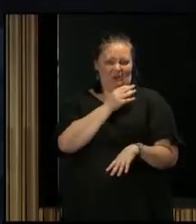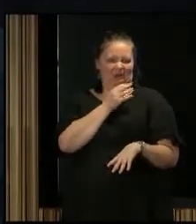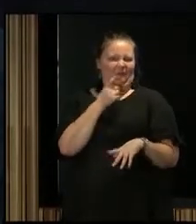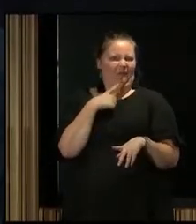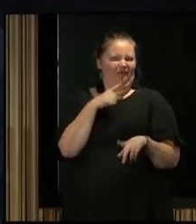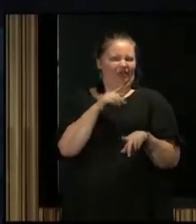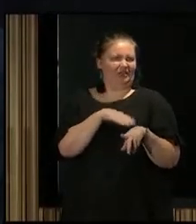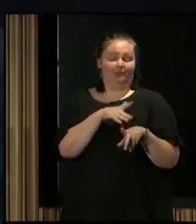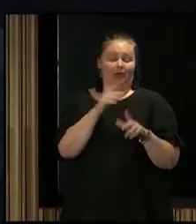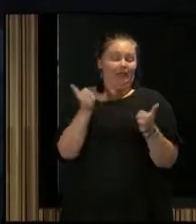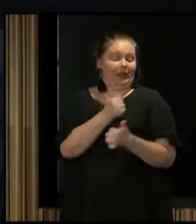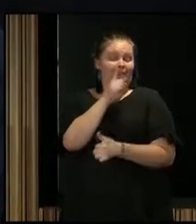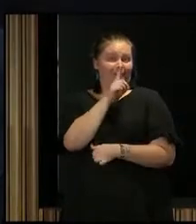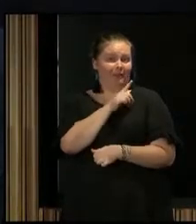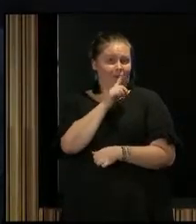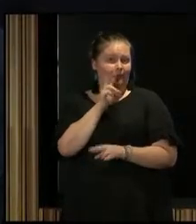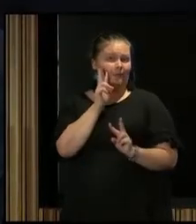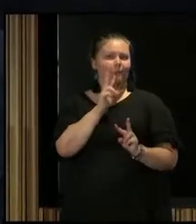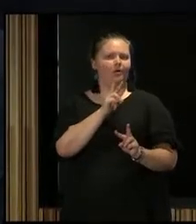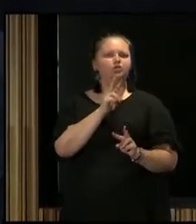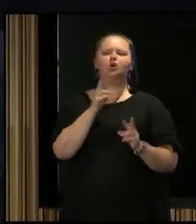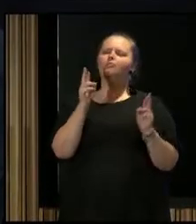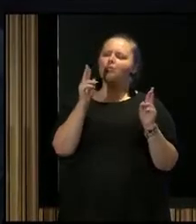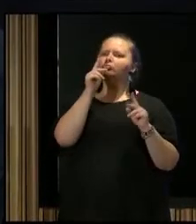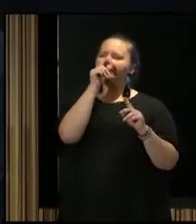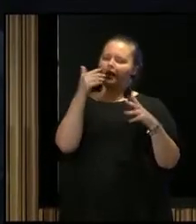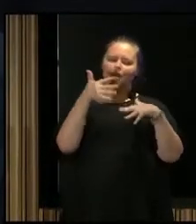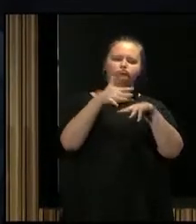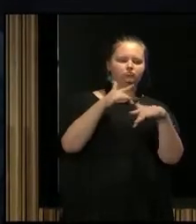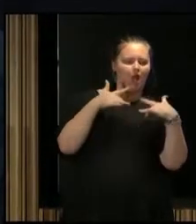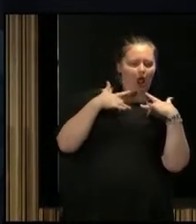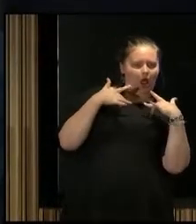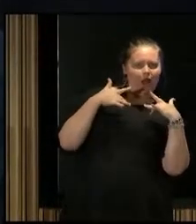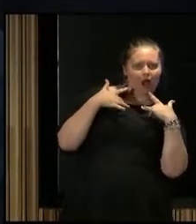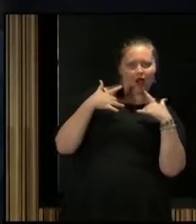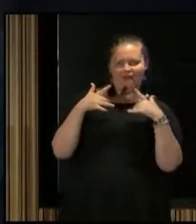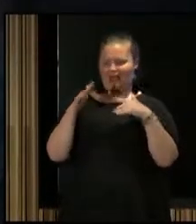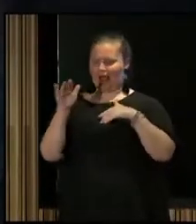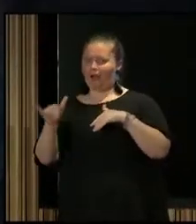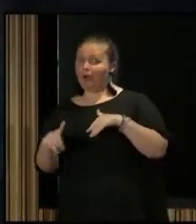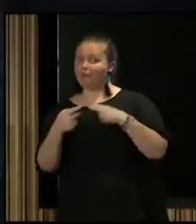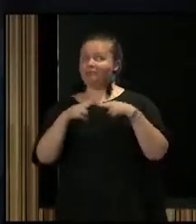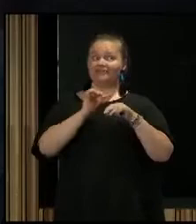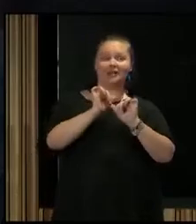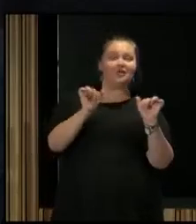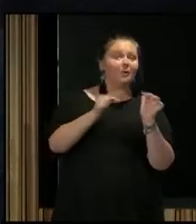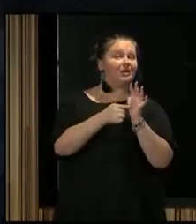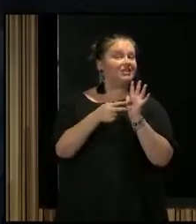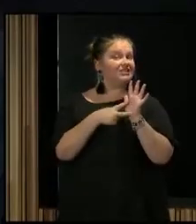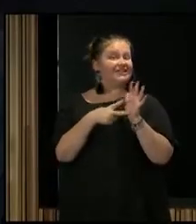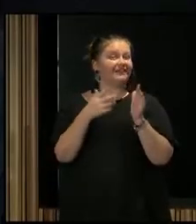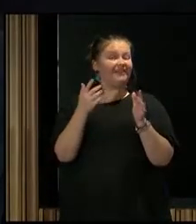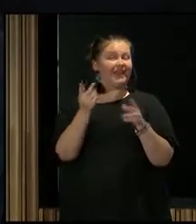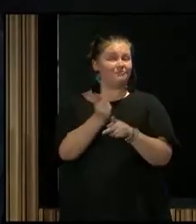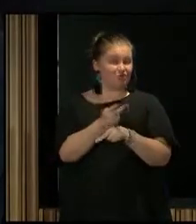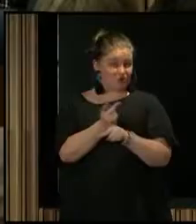more of that integration going on in the future. So if you're watching and you're a TV producer, give us an email and I